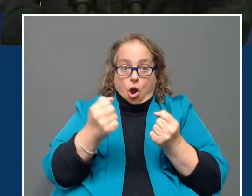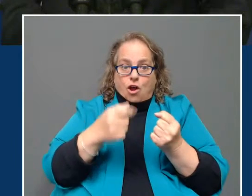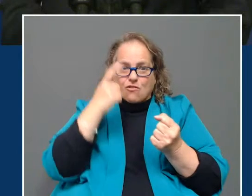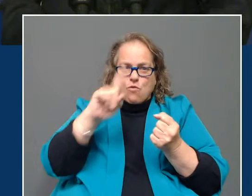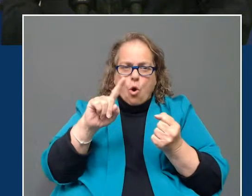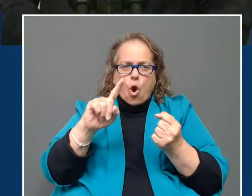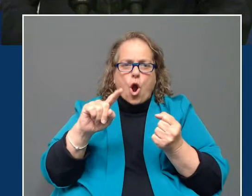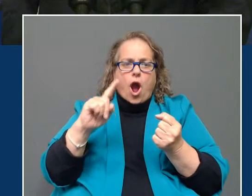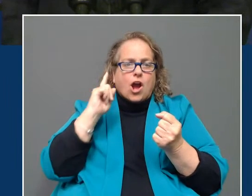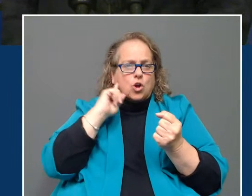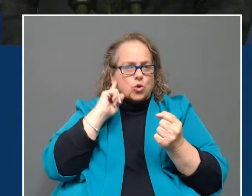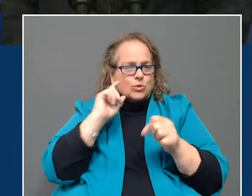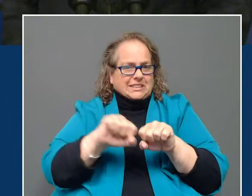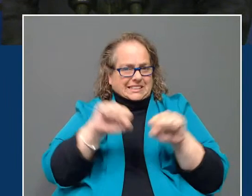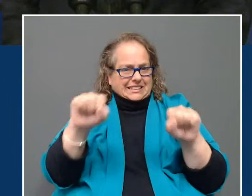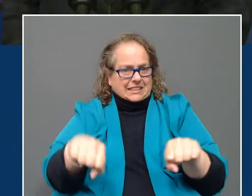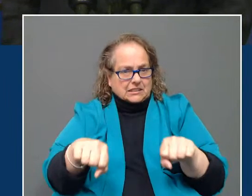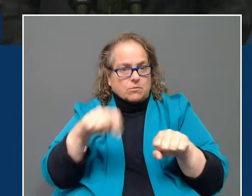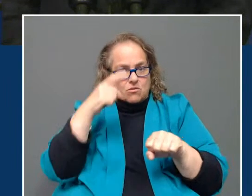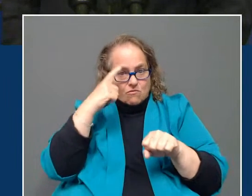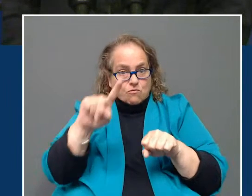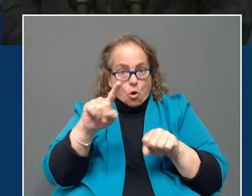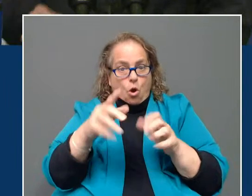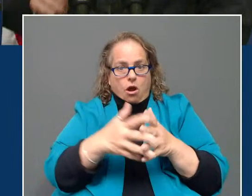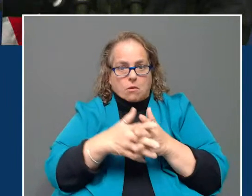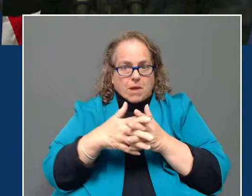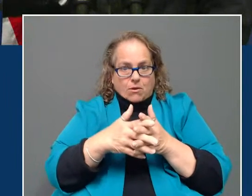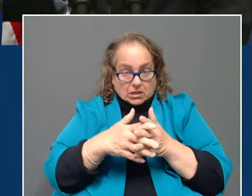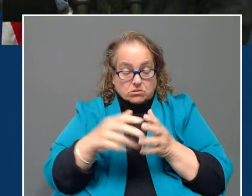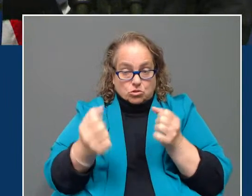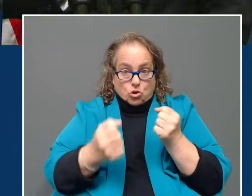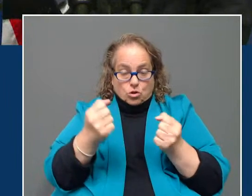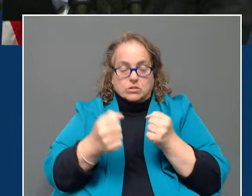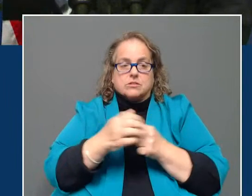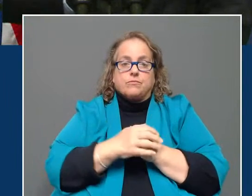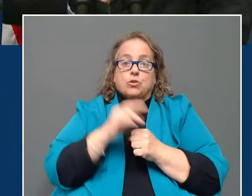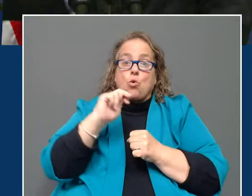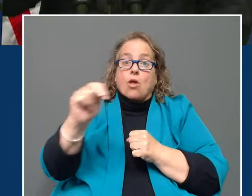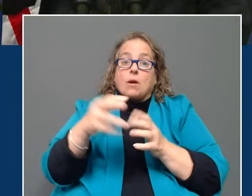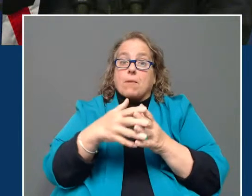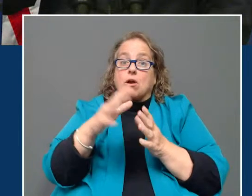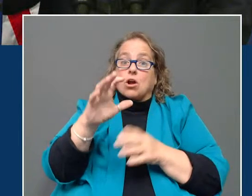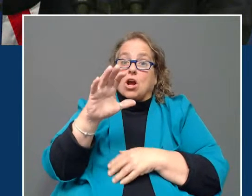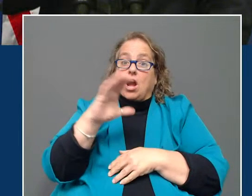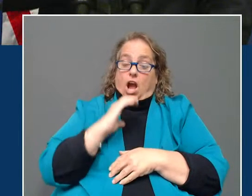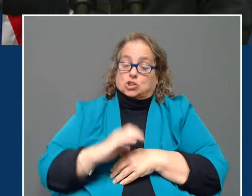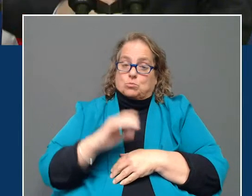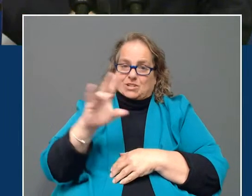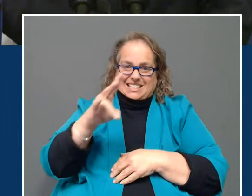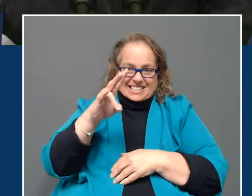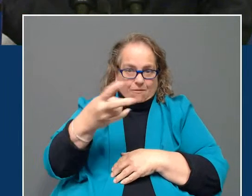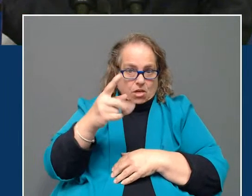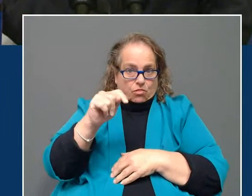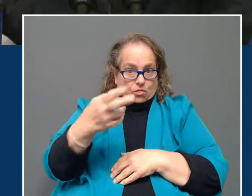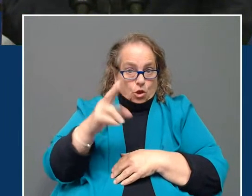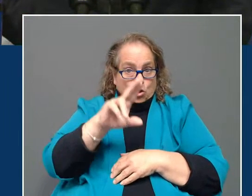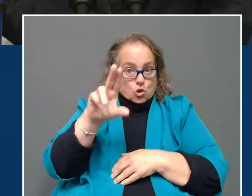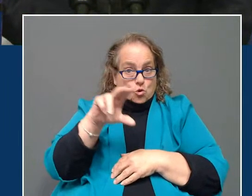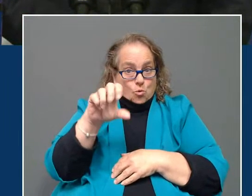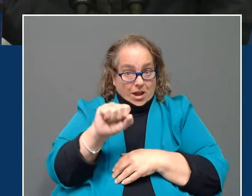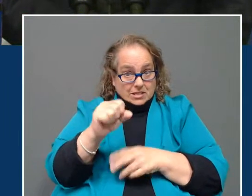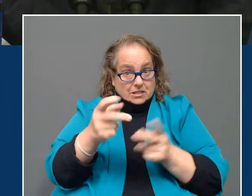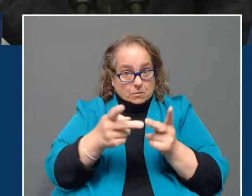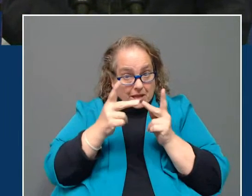German-owned company is increasing production for North American customers with its 7th U.S. facility, but the very first in our Commonwealth